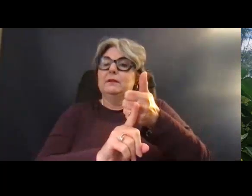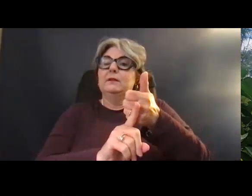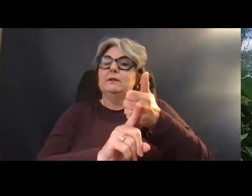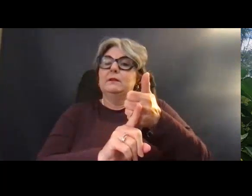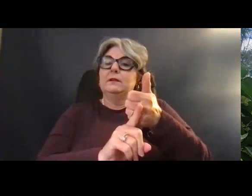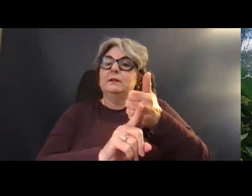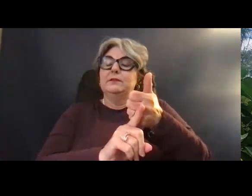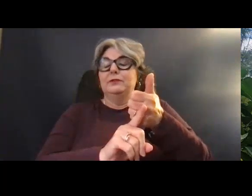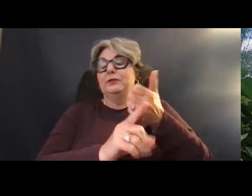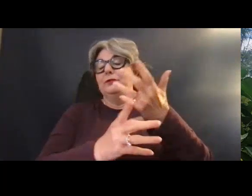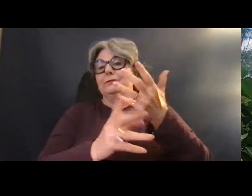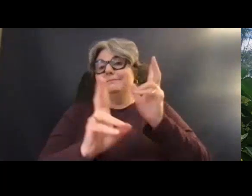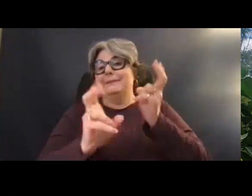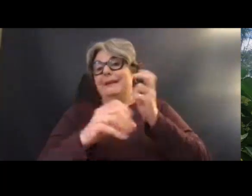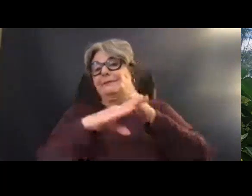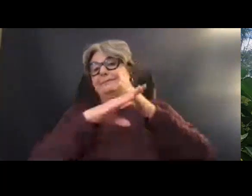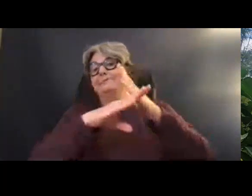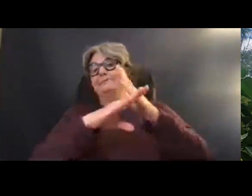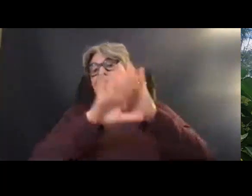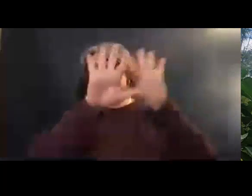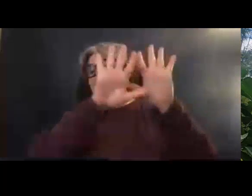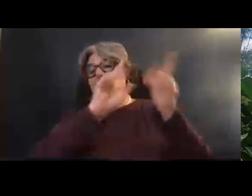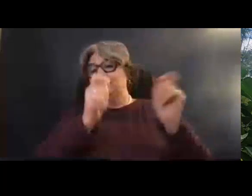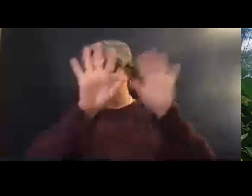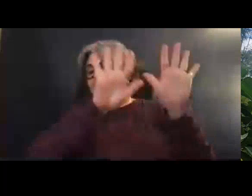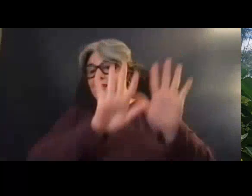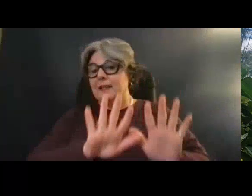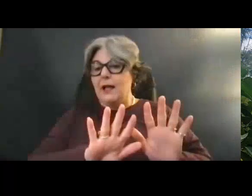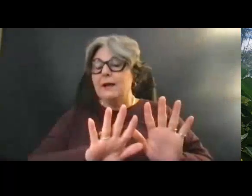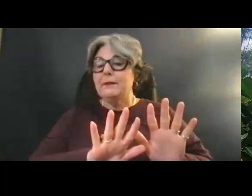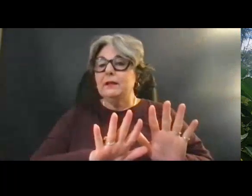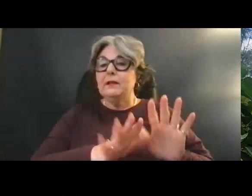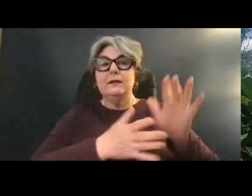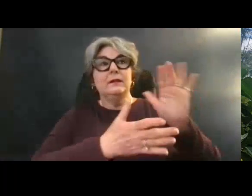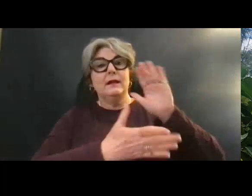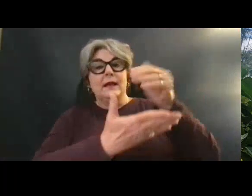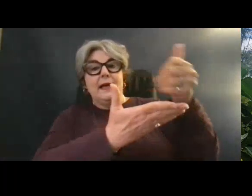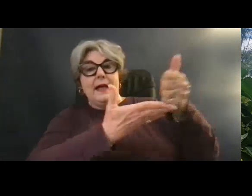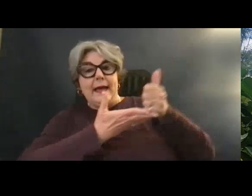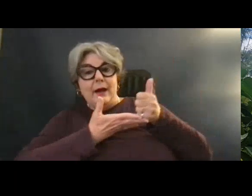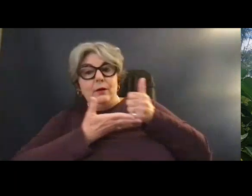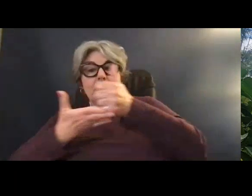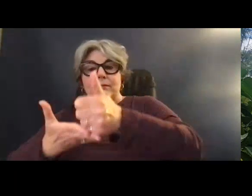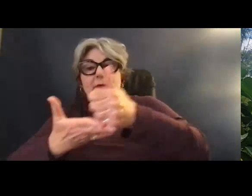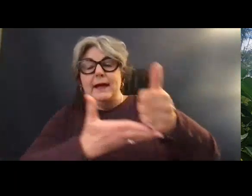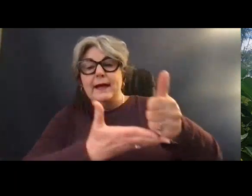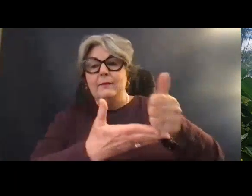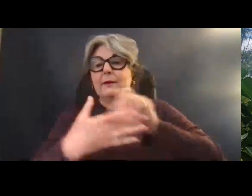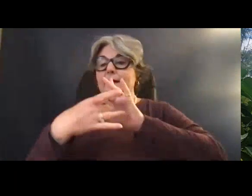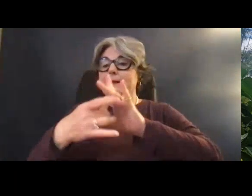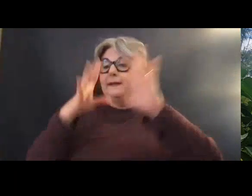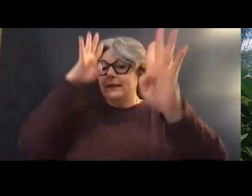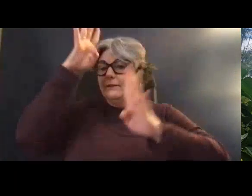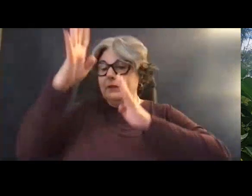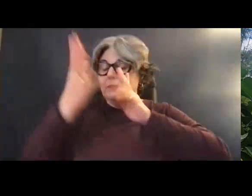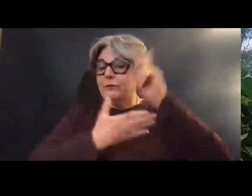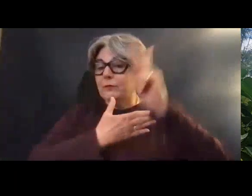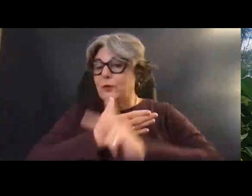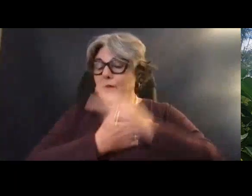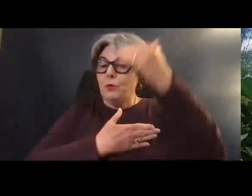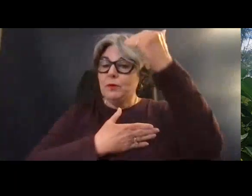fight climate change and make sure that we are able to get the help where it is needed most, whether that's connecting innovation sprint partners with